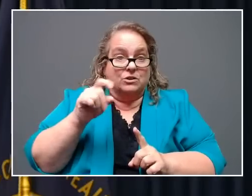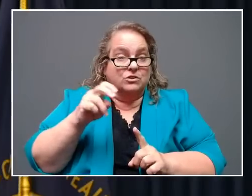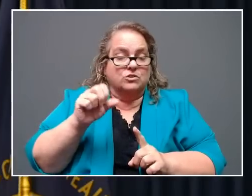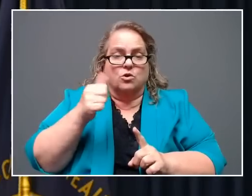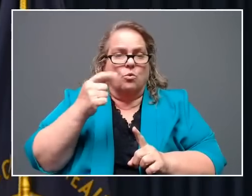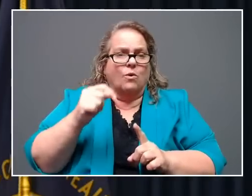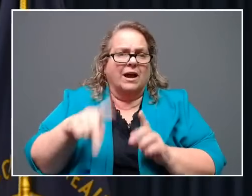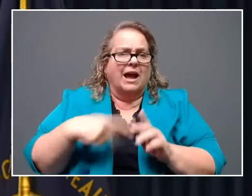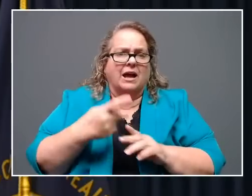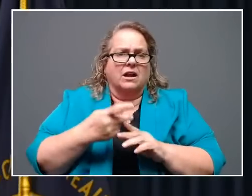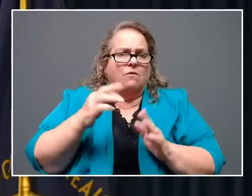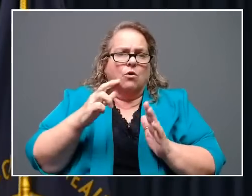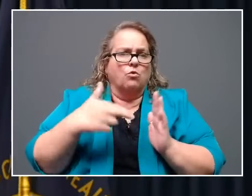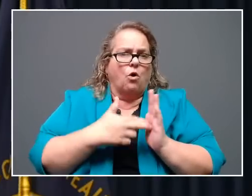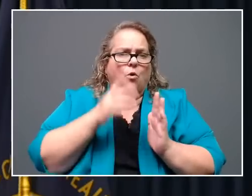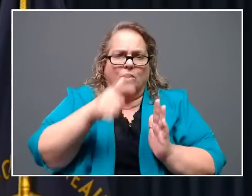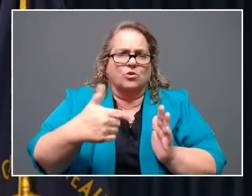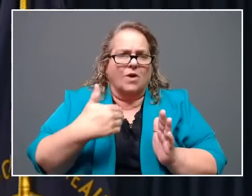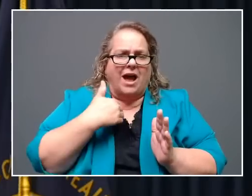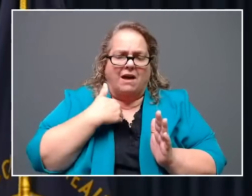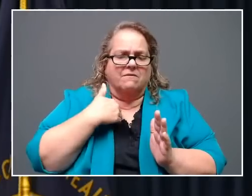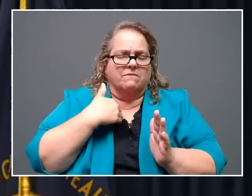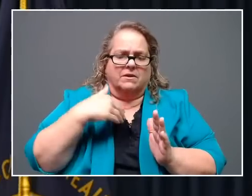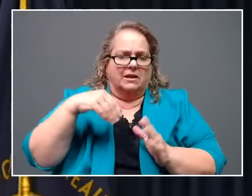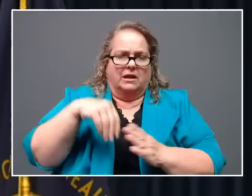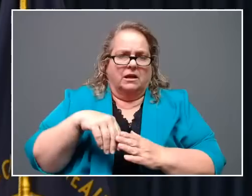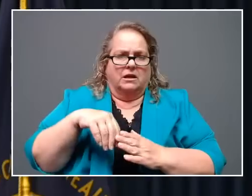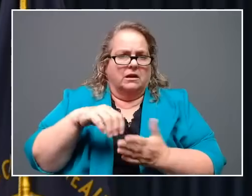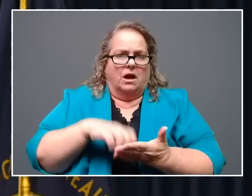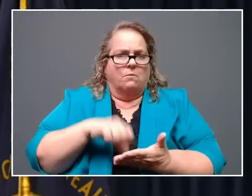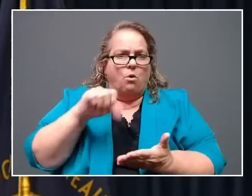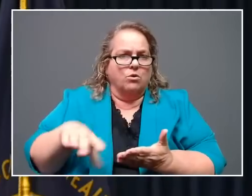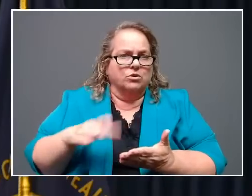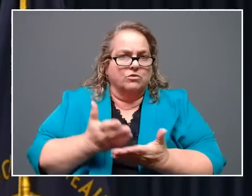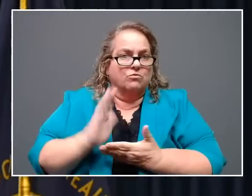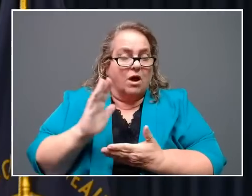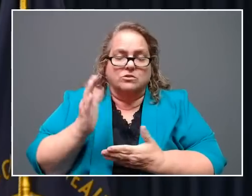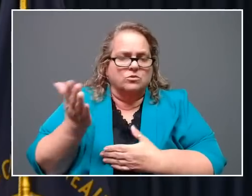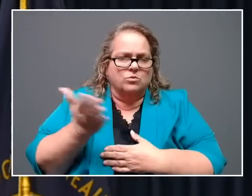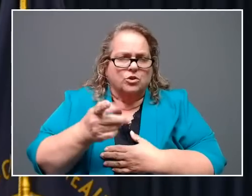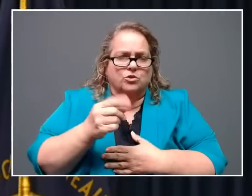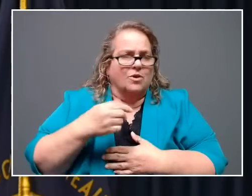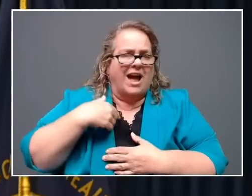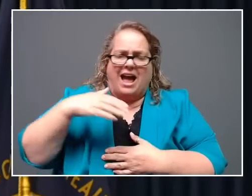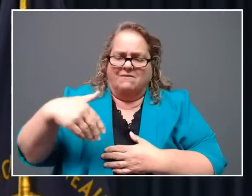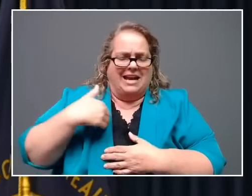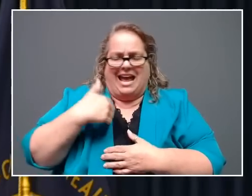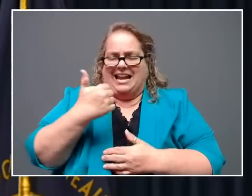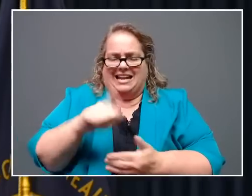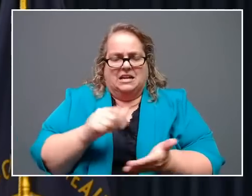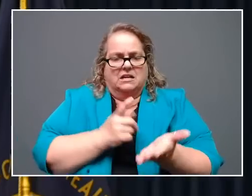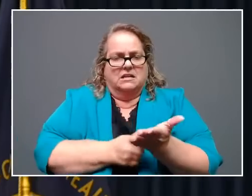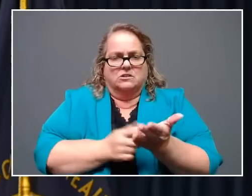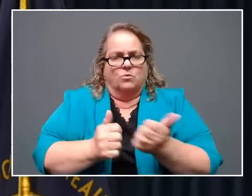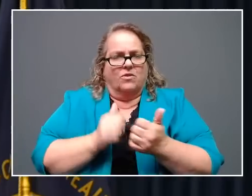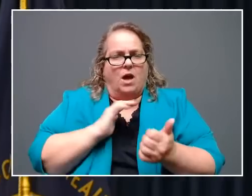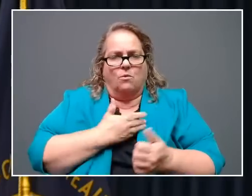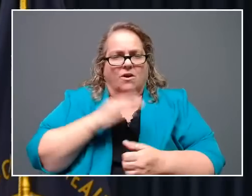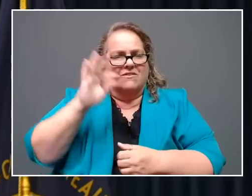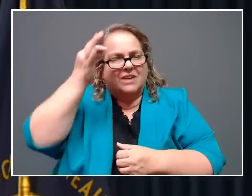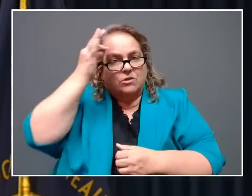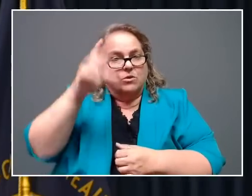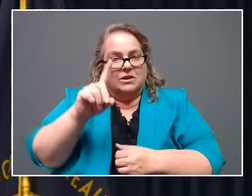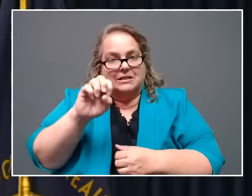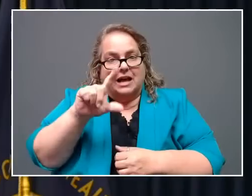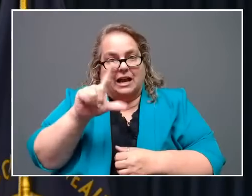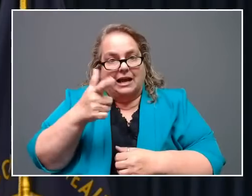rights at that level? So I haven't had a discussion with our federal delegation. I believe where they are